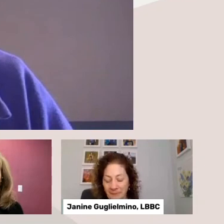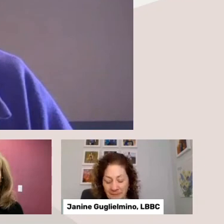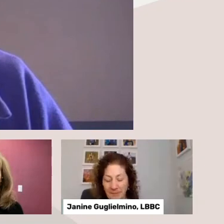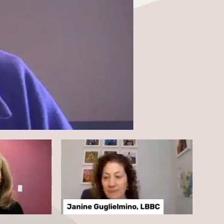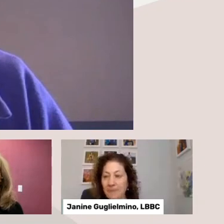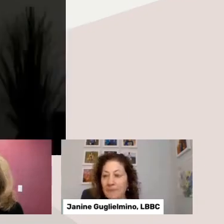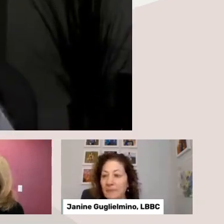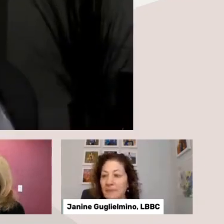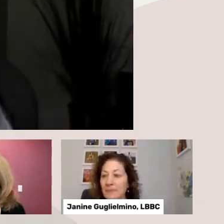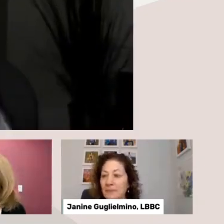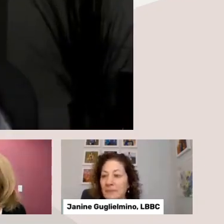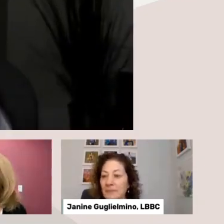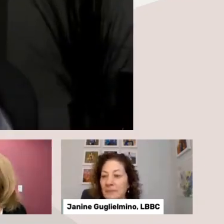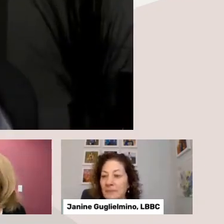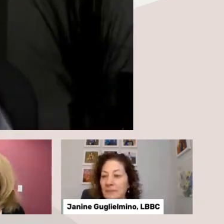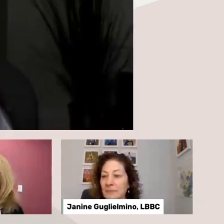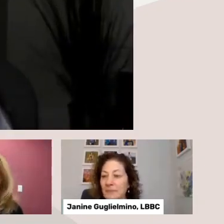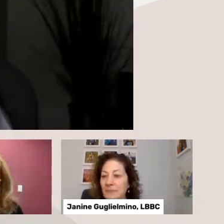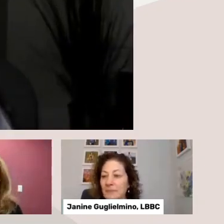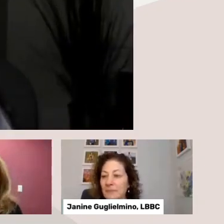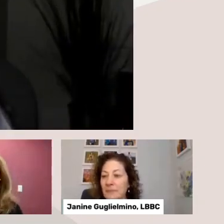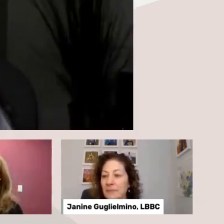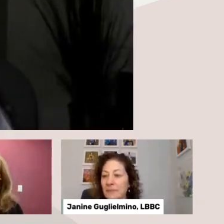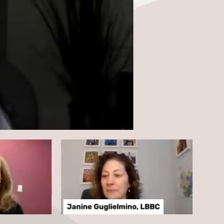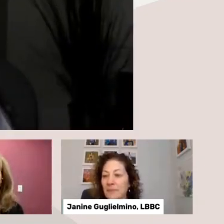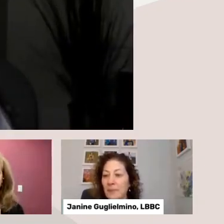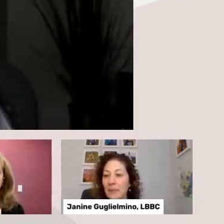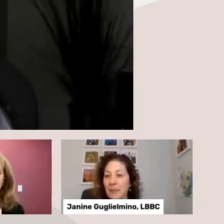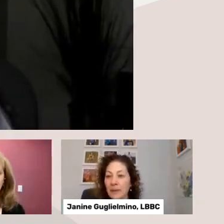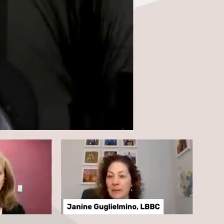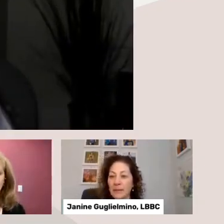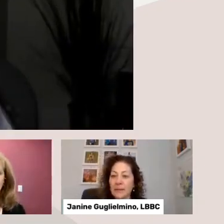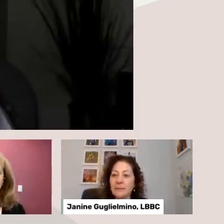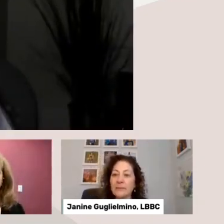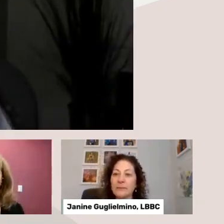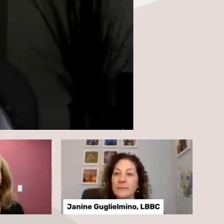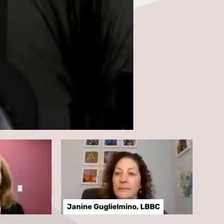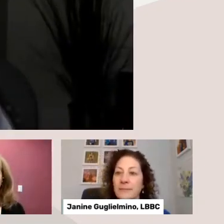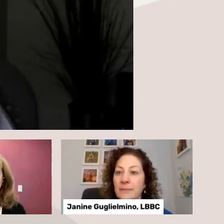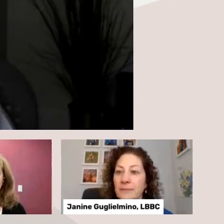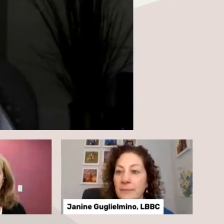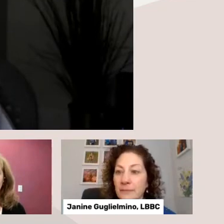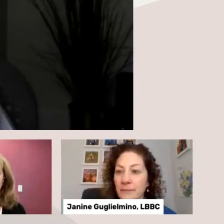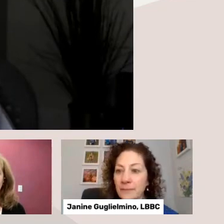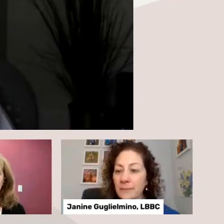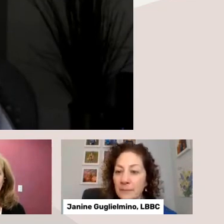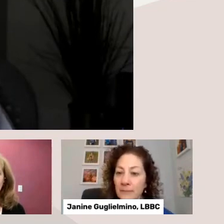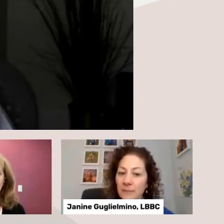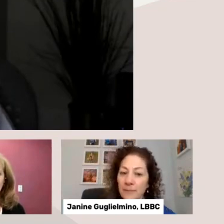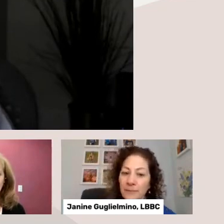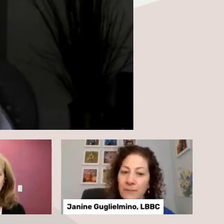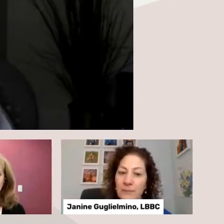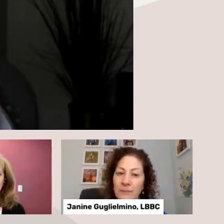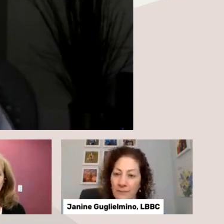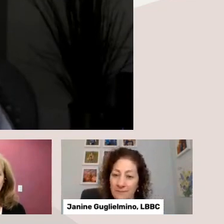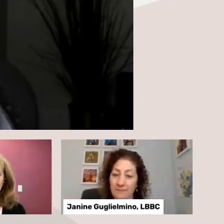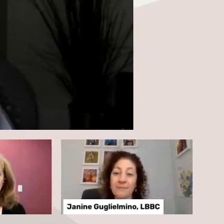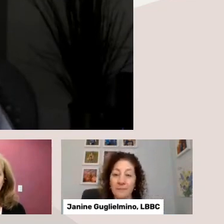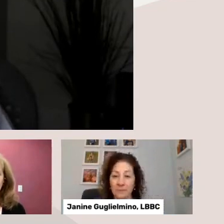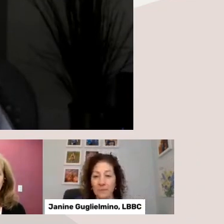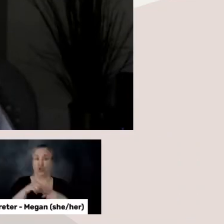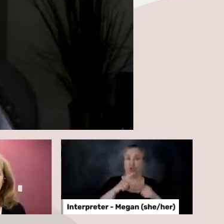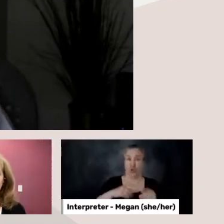I think advocates have to be included at all points